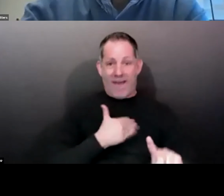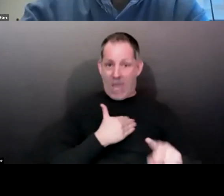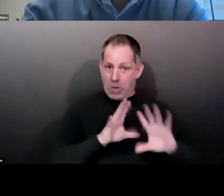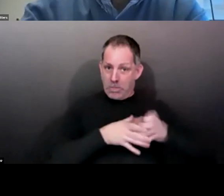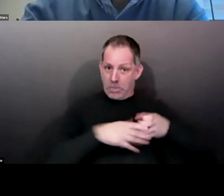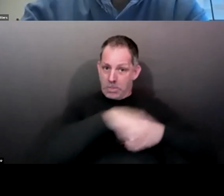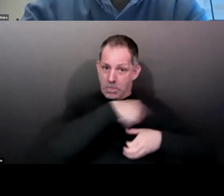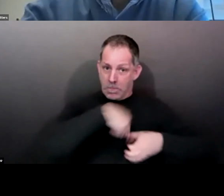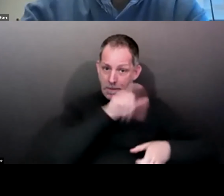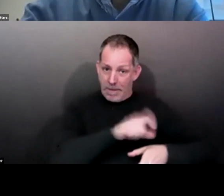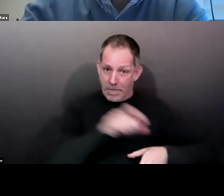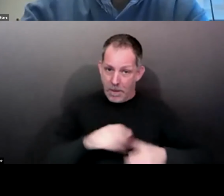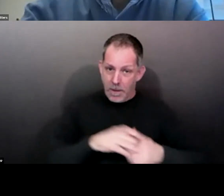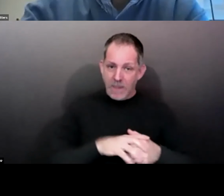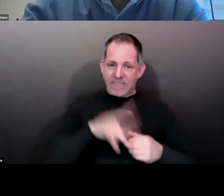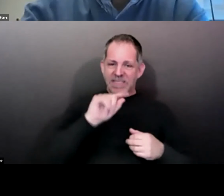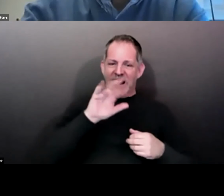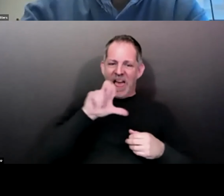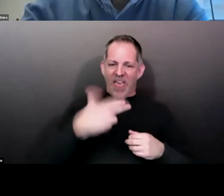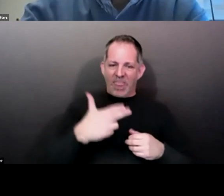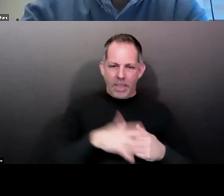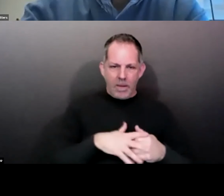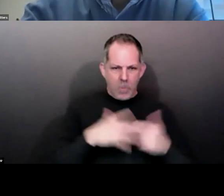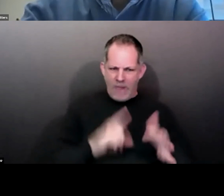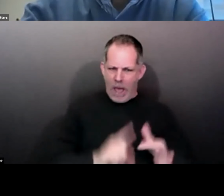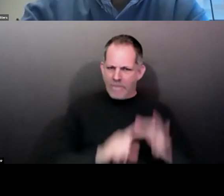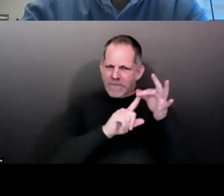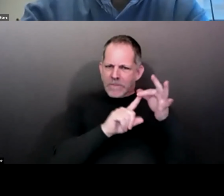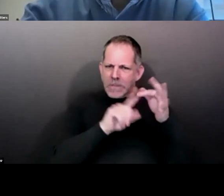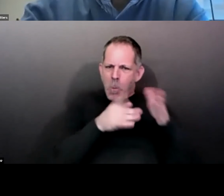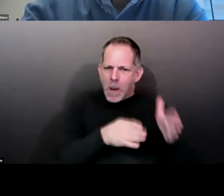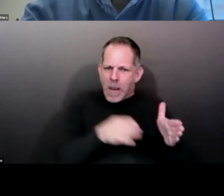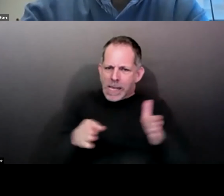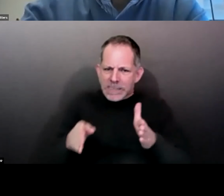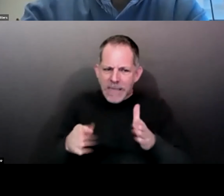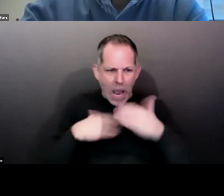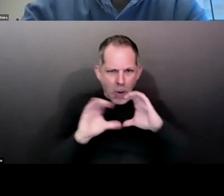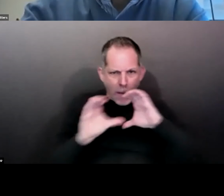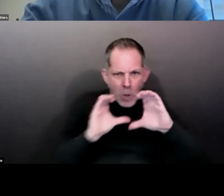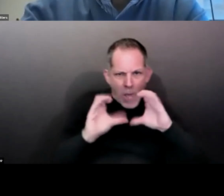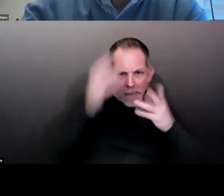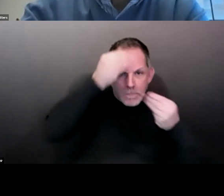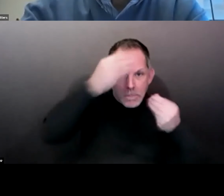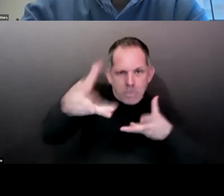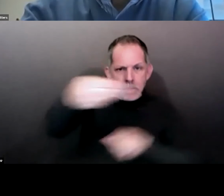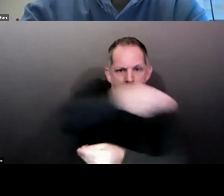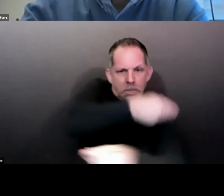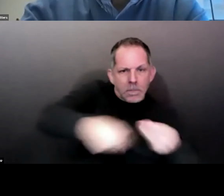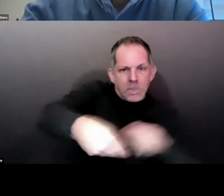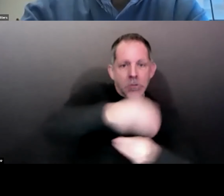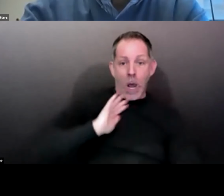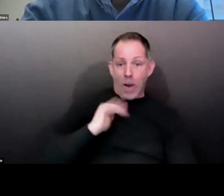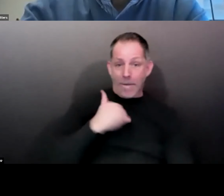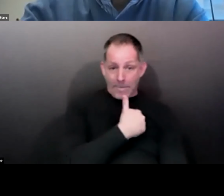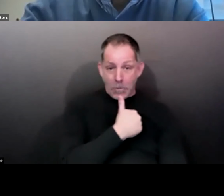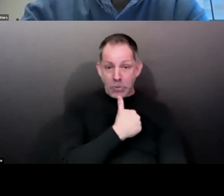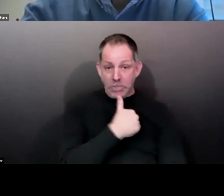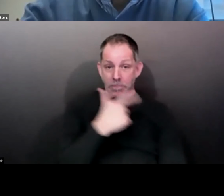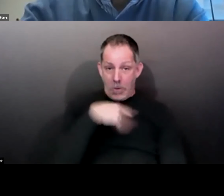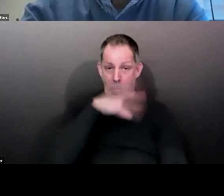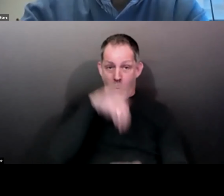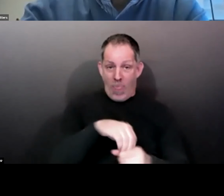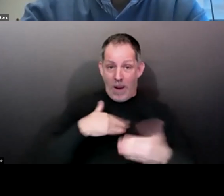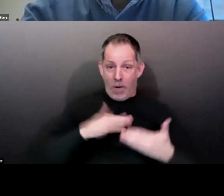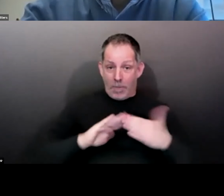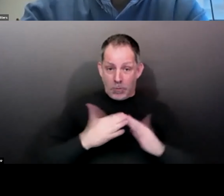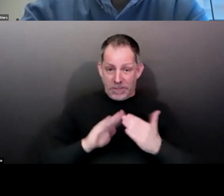unique ways, is what I'll call them, of communicating with our community members, which creates a really efficient way to move through our priority groups as well. So what